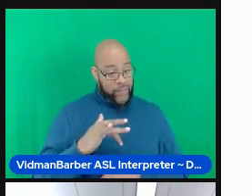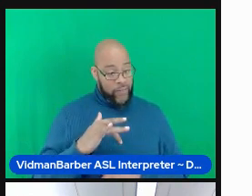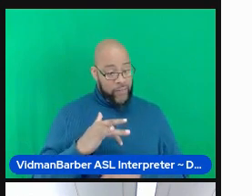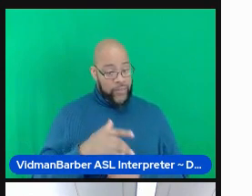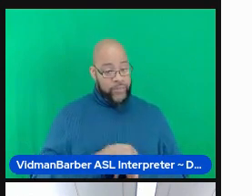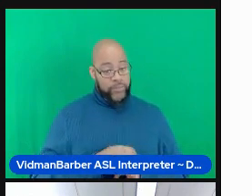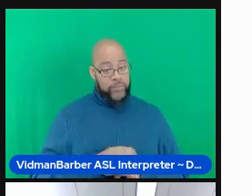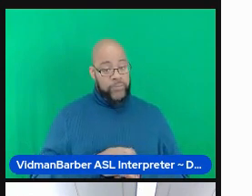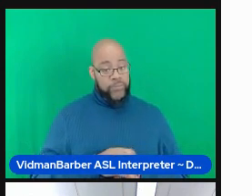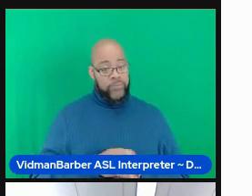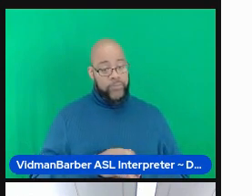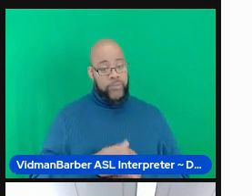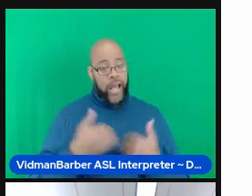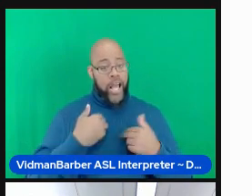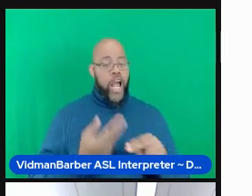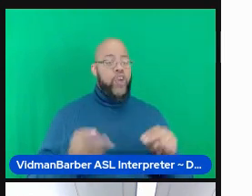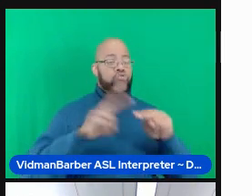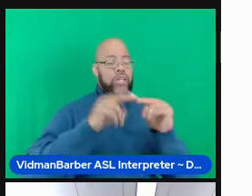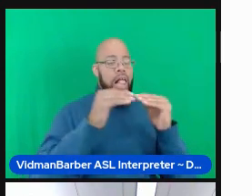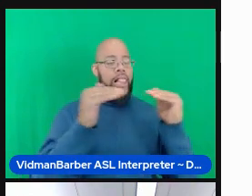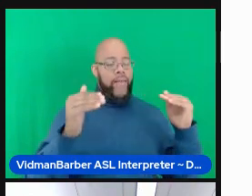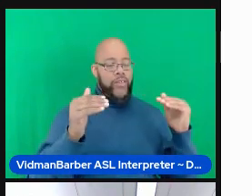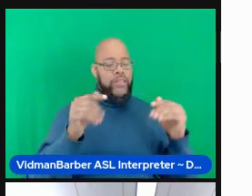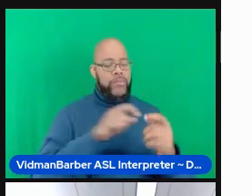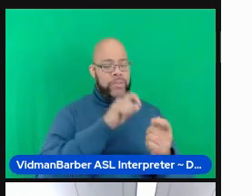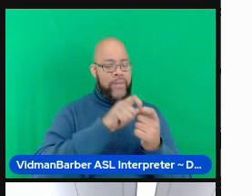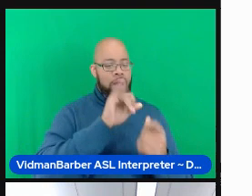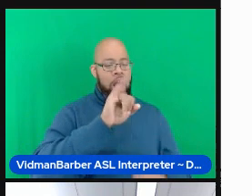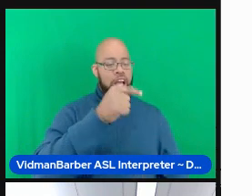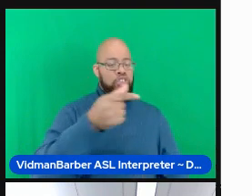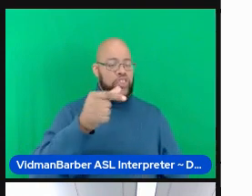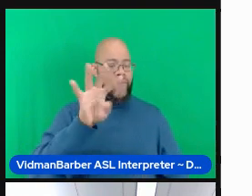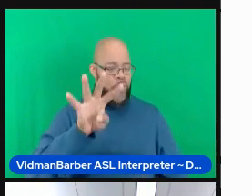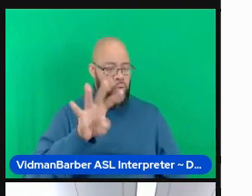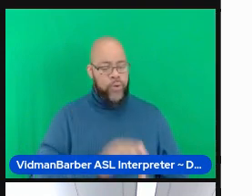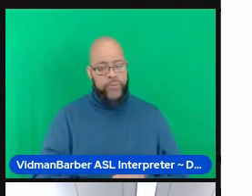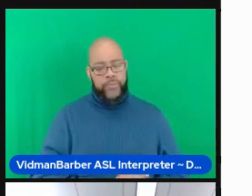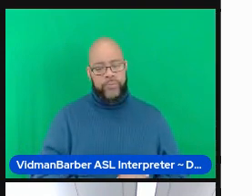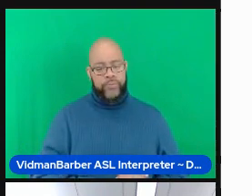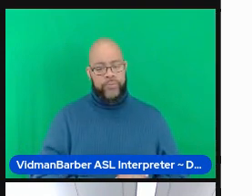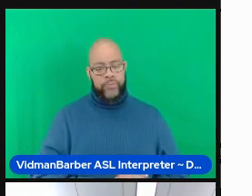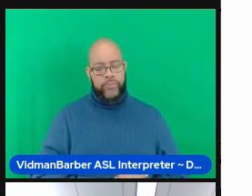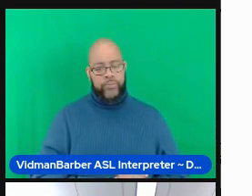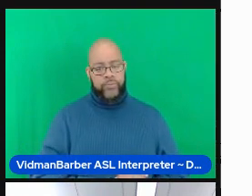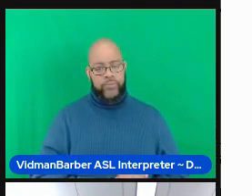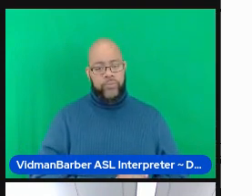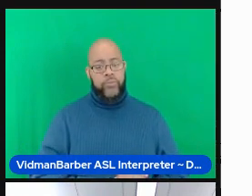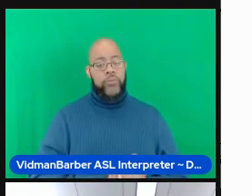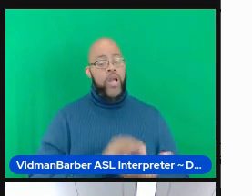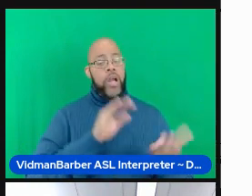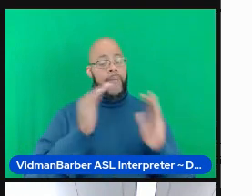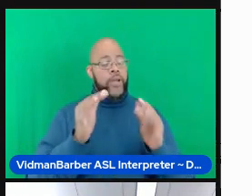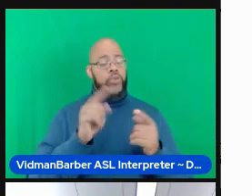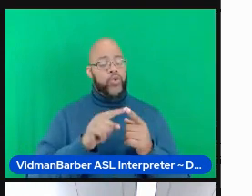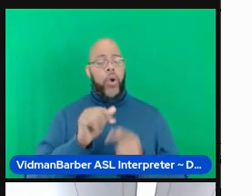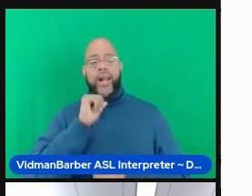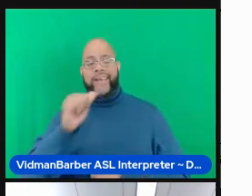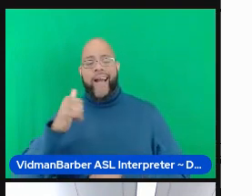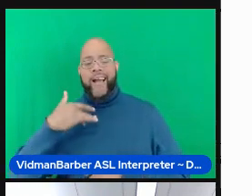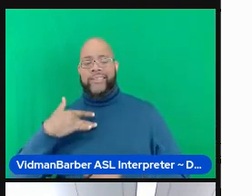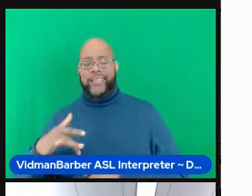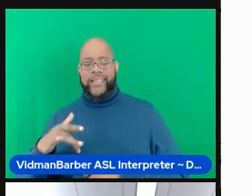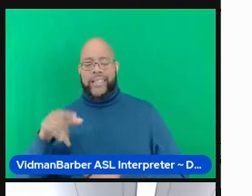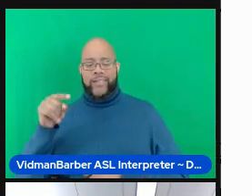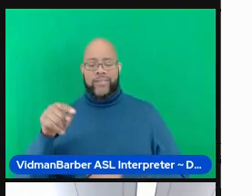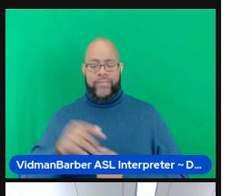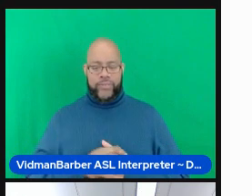vaccine had increased levels of specific IgG4 as compared to their non-sensitized